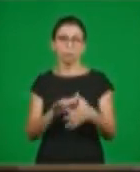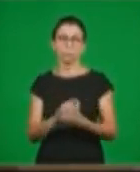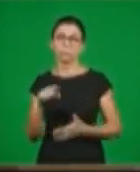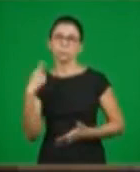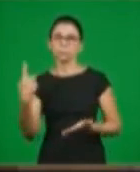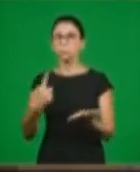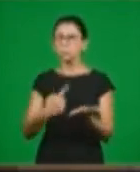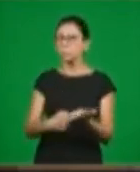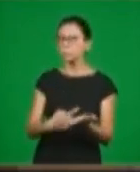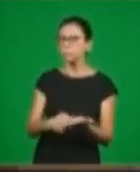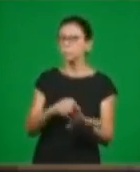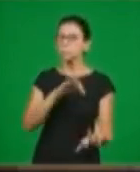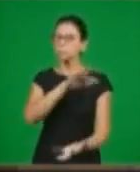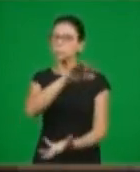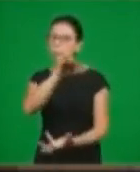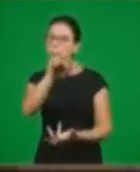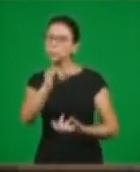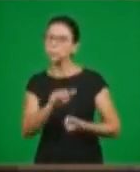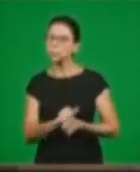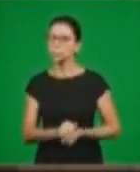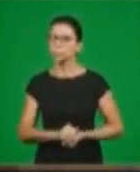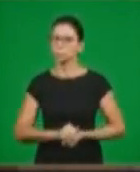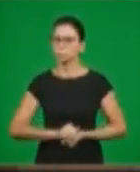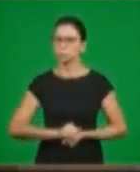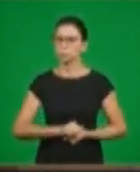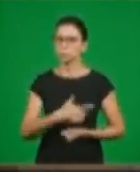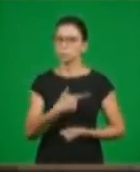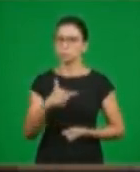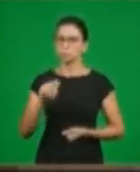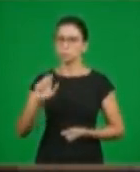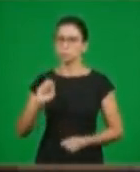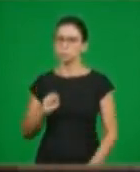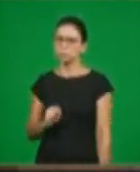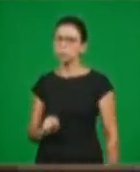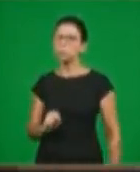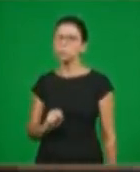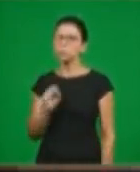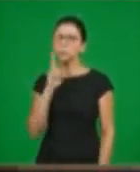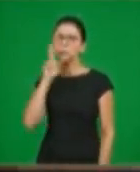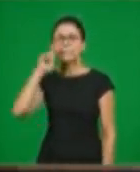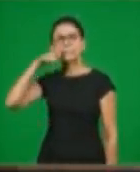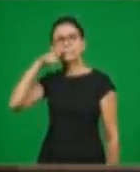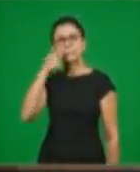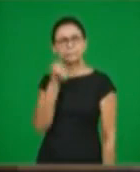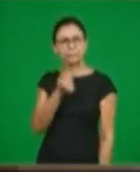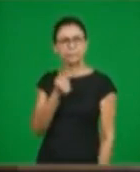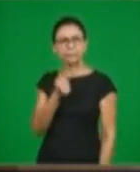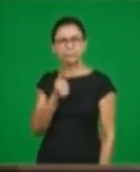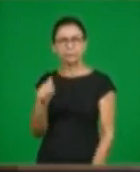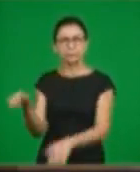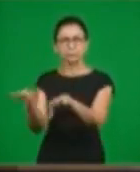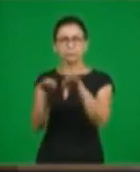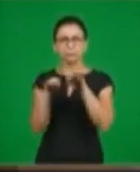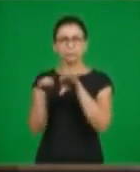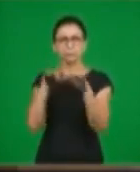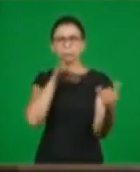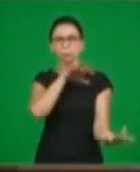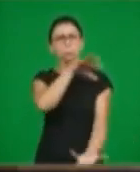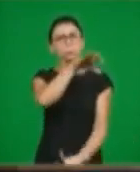So we had a supper that was almost worldwide that no one else ever